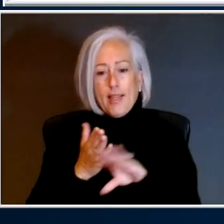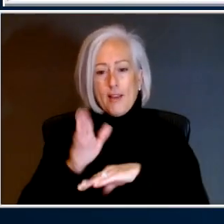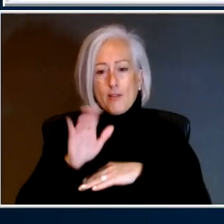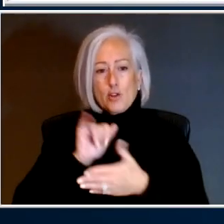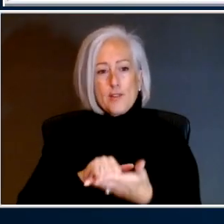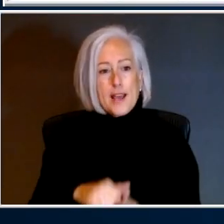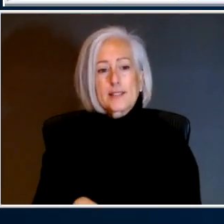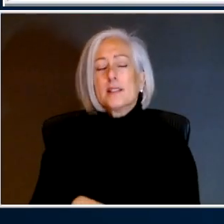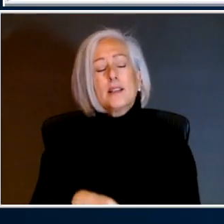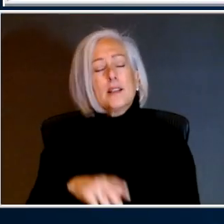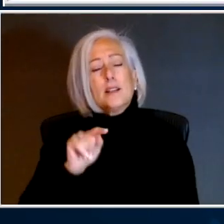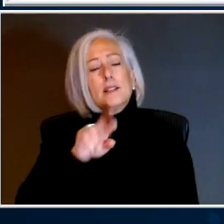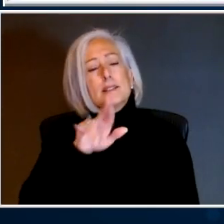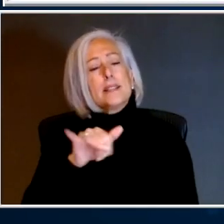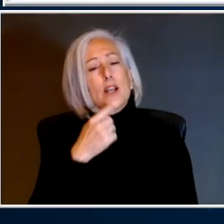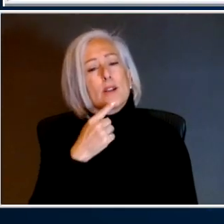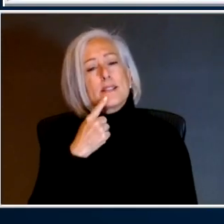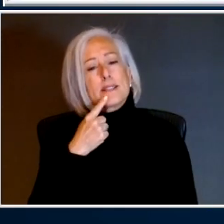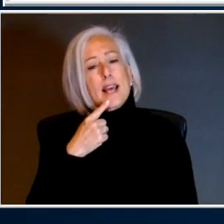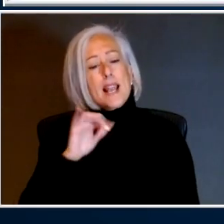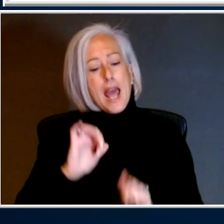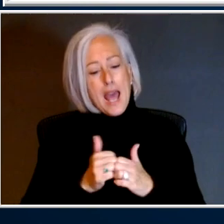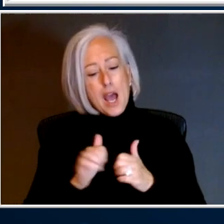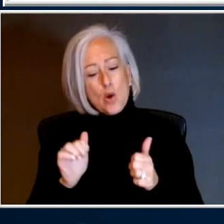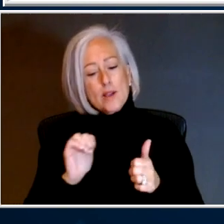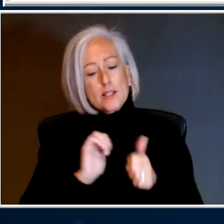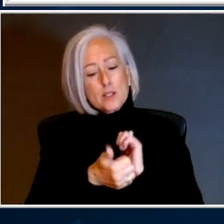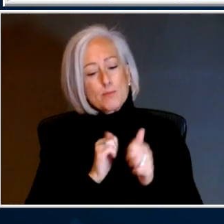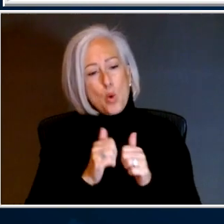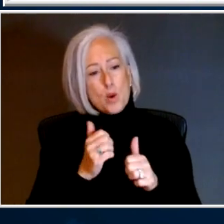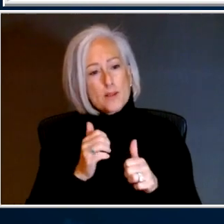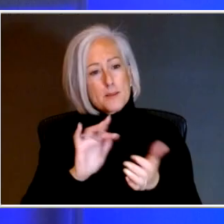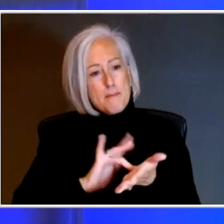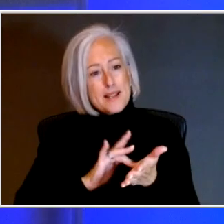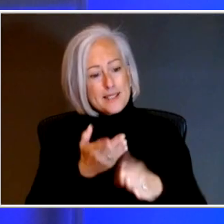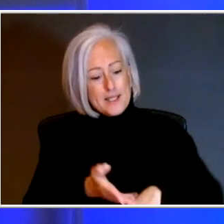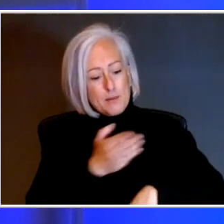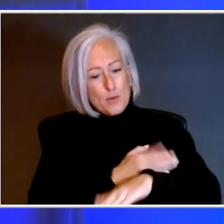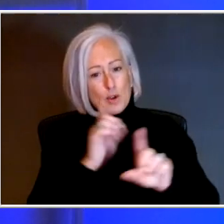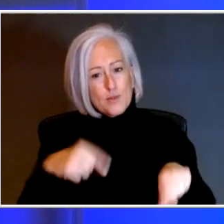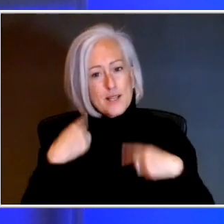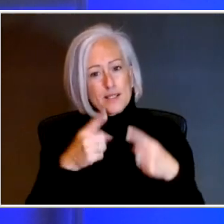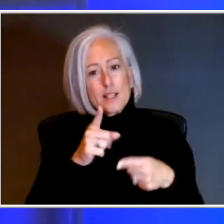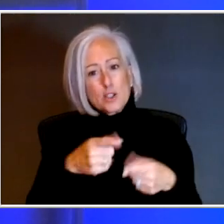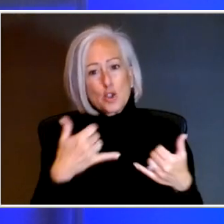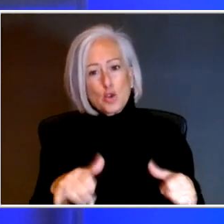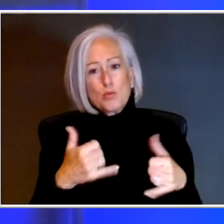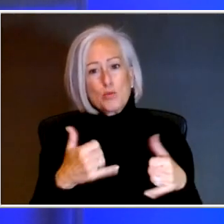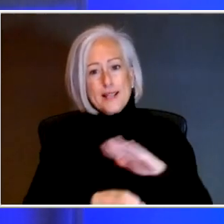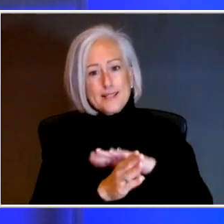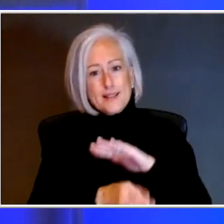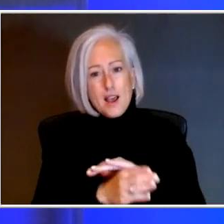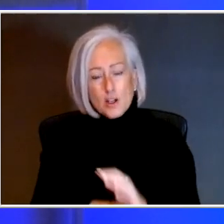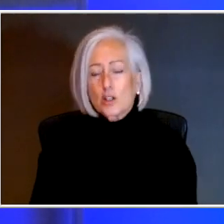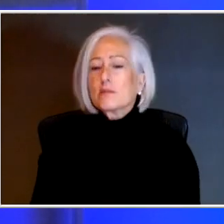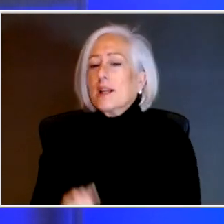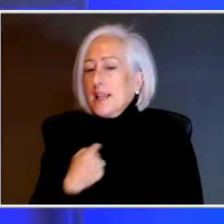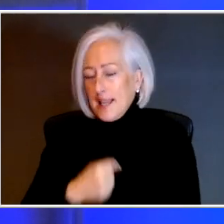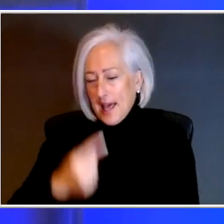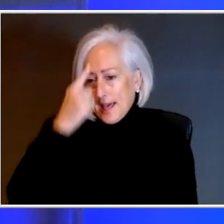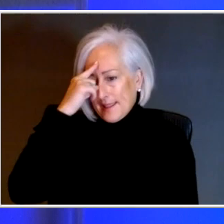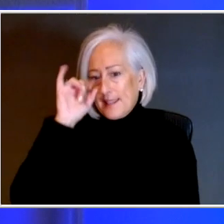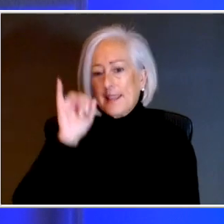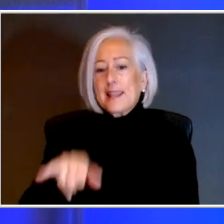earlier, but expand on this. How has sports medicine improved since you were playing soccer? I think that we're just